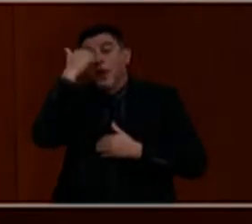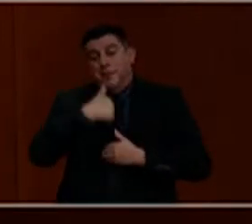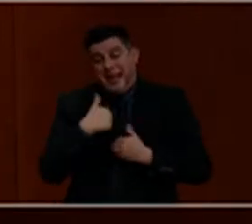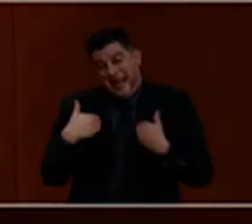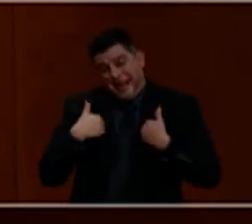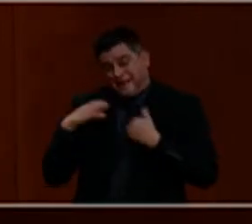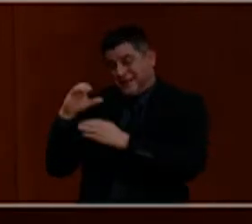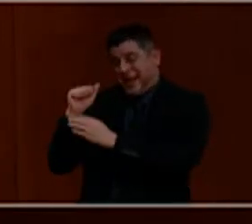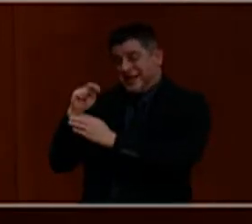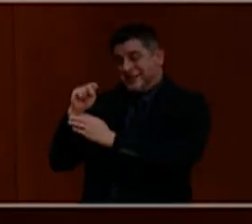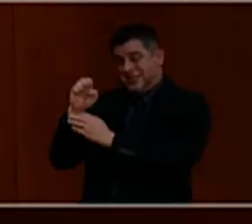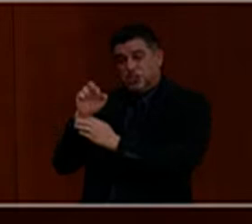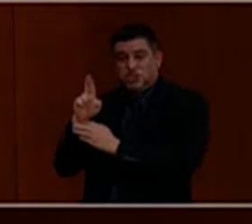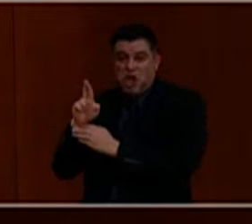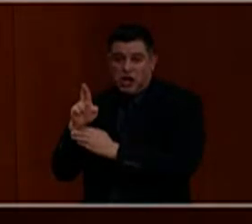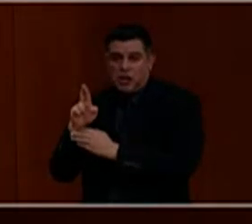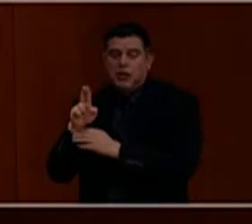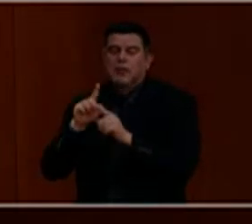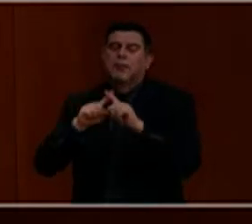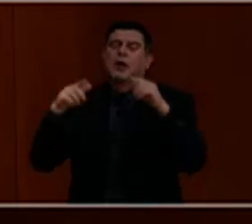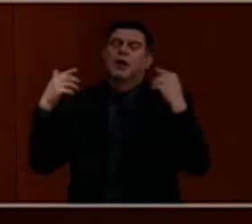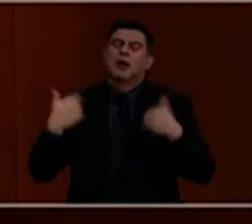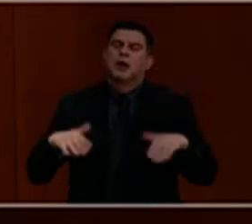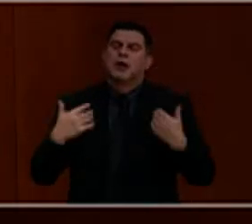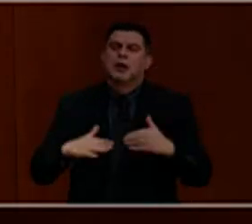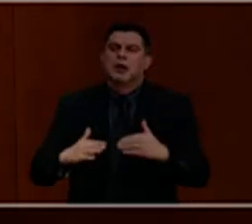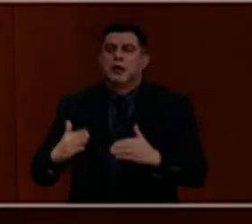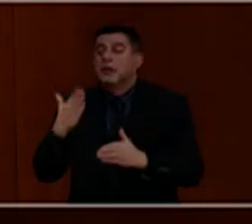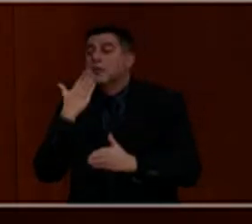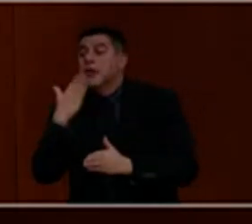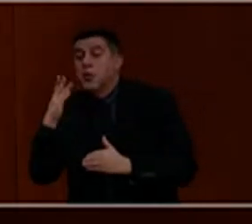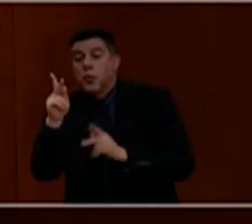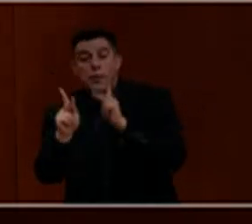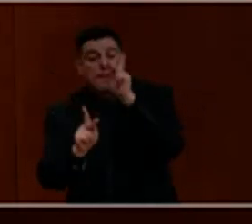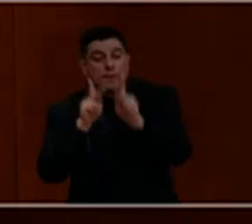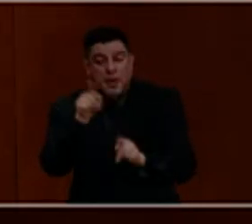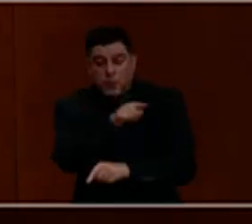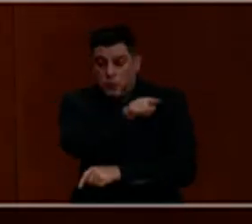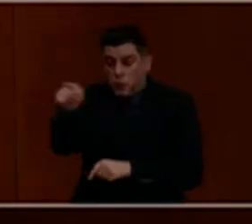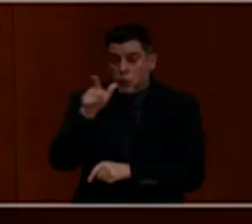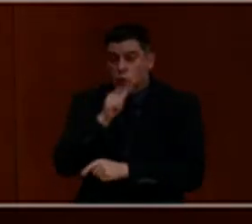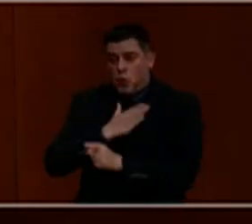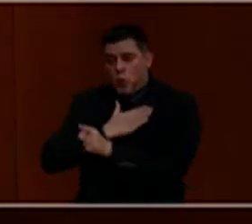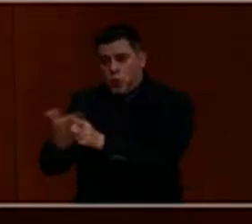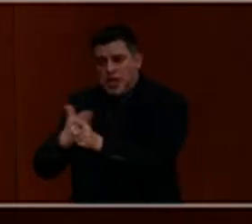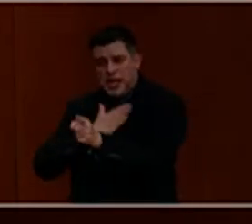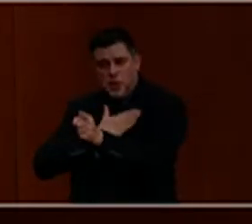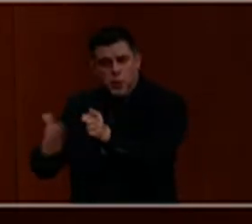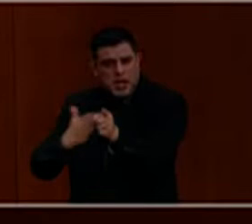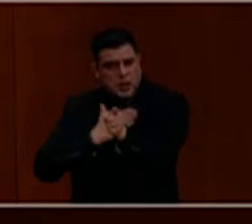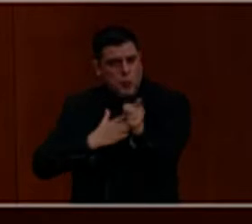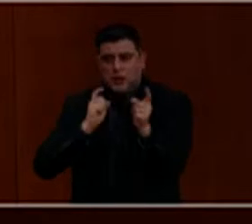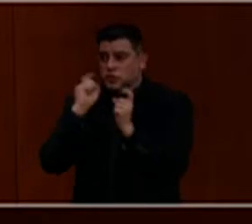because my immune system does not produce any immunity anymore, so thank God for